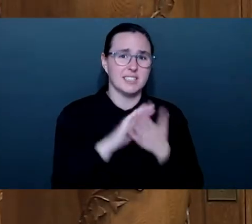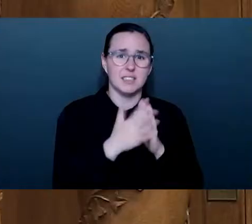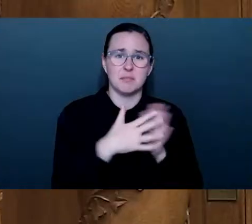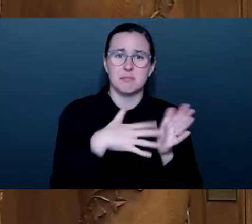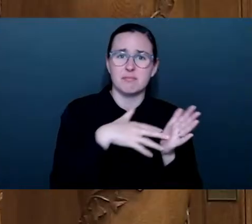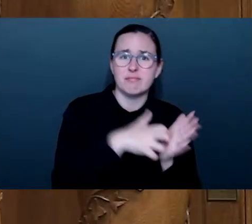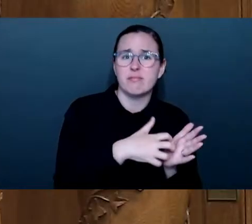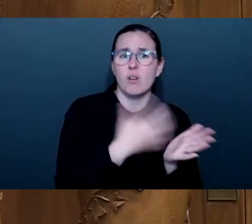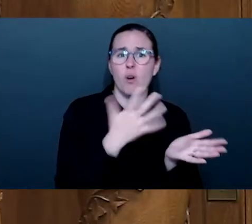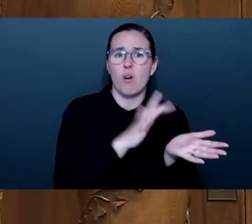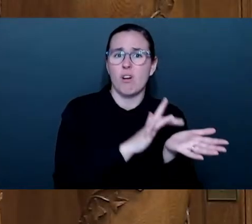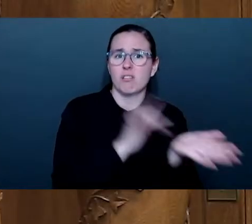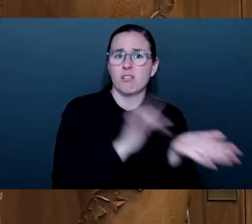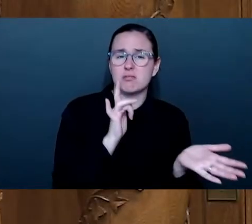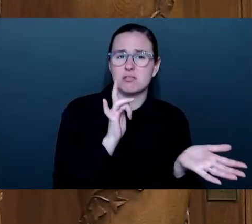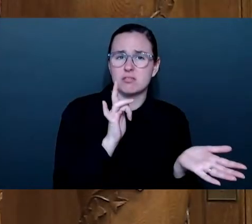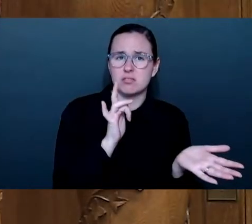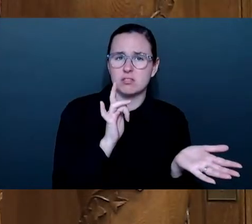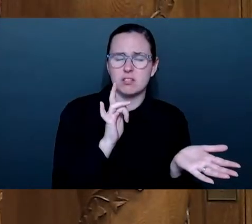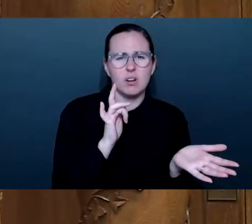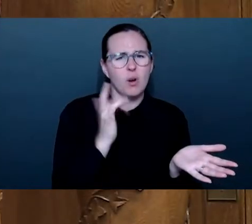Minister of Public Safety and Solicitor General.